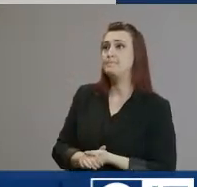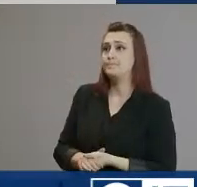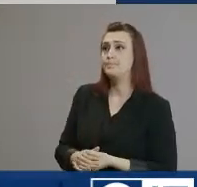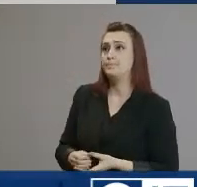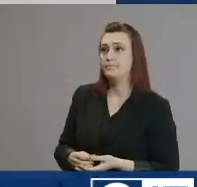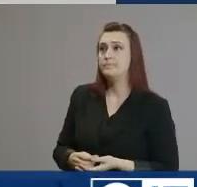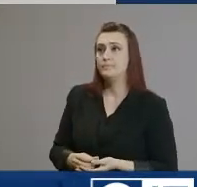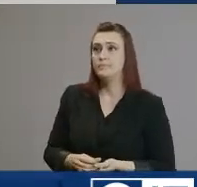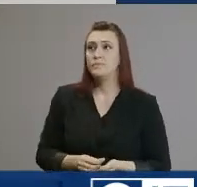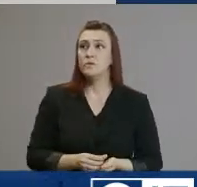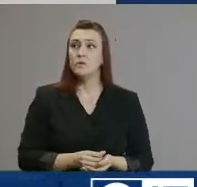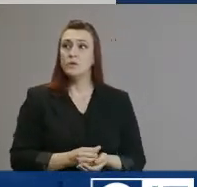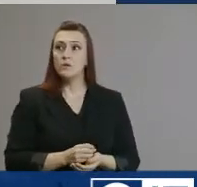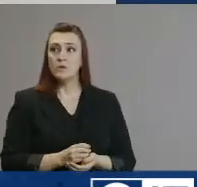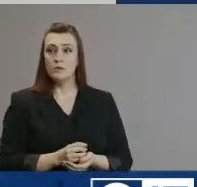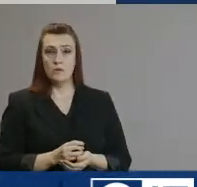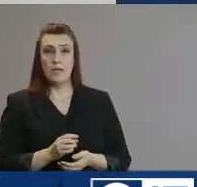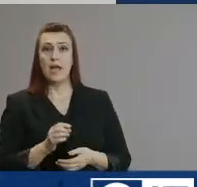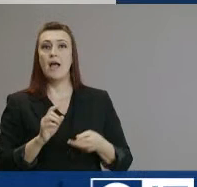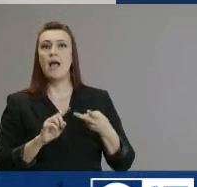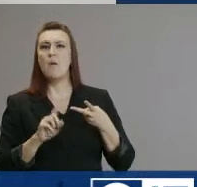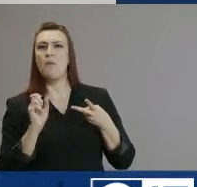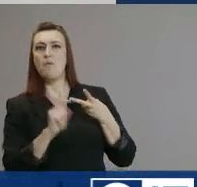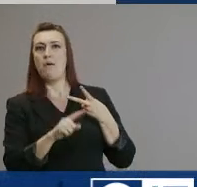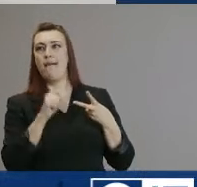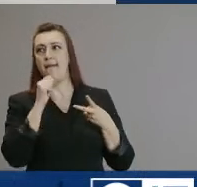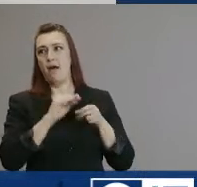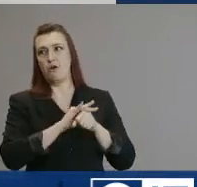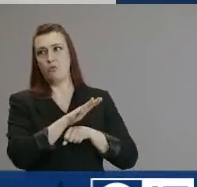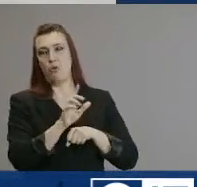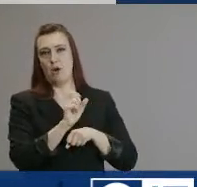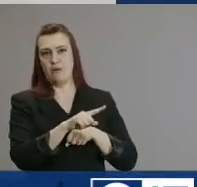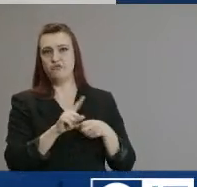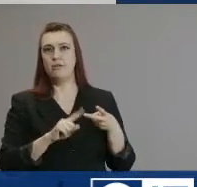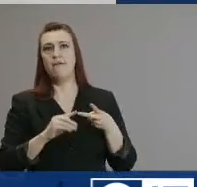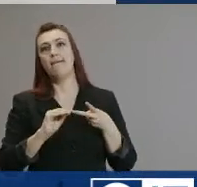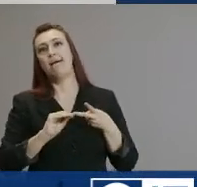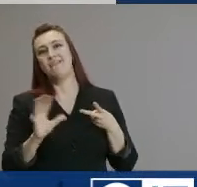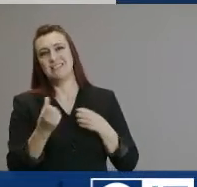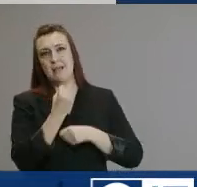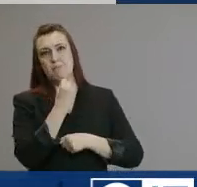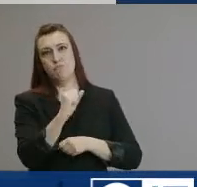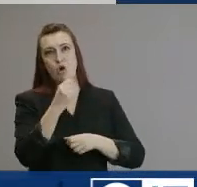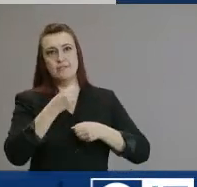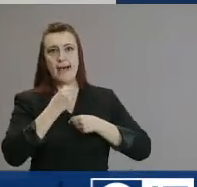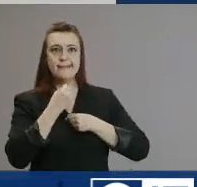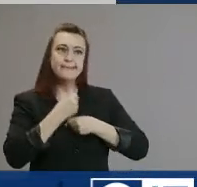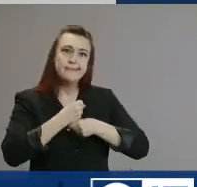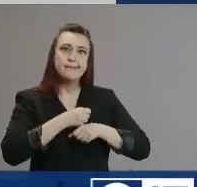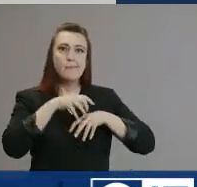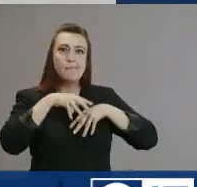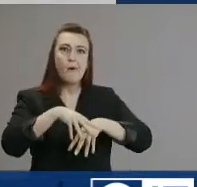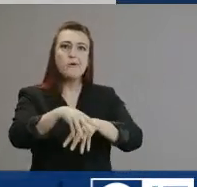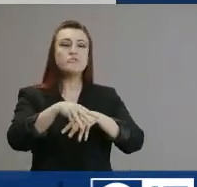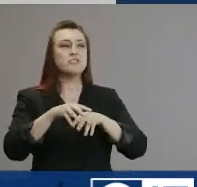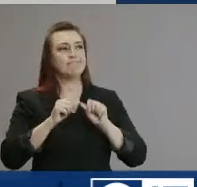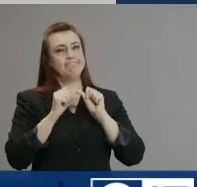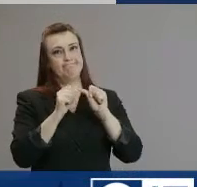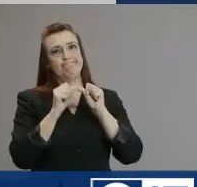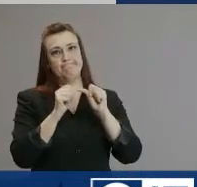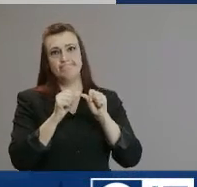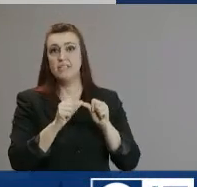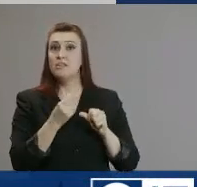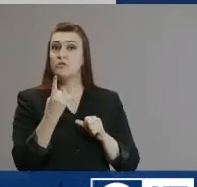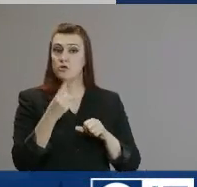a non-COVID question, obviously the protests are continuing across Arizona. There's one in Tempe today.